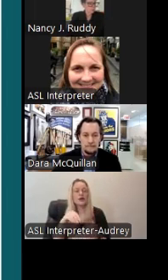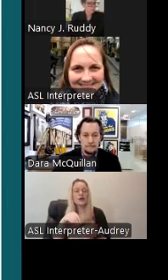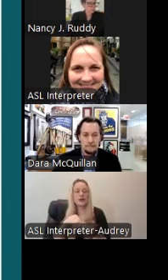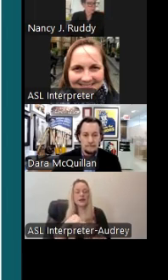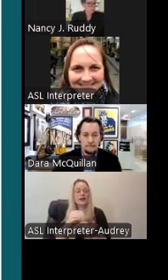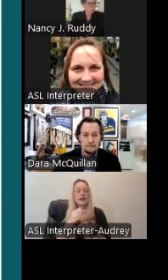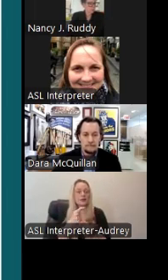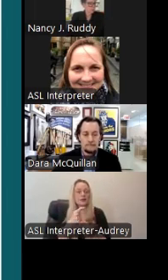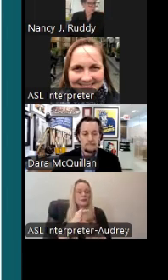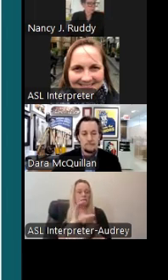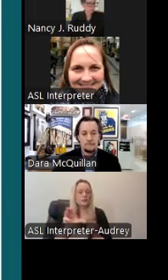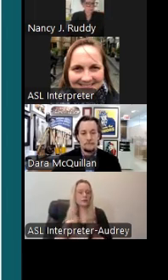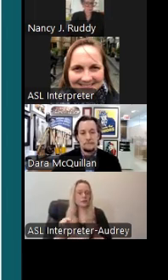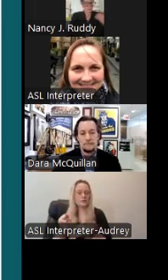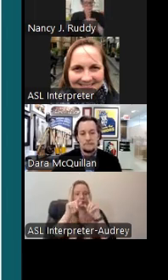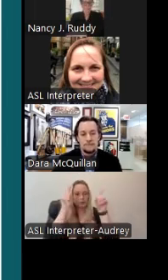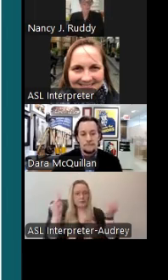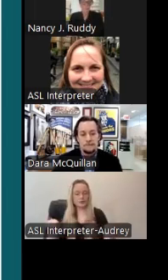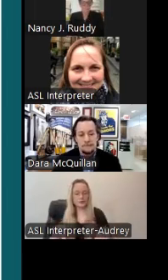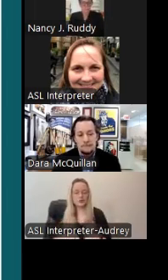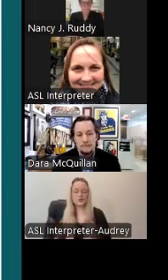window.